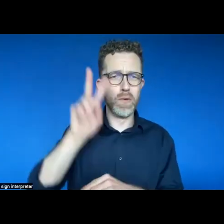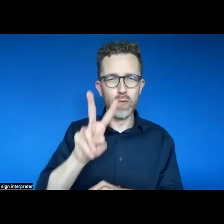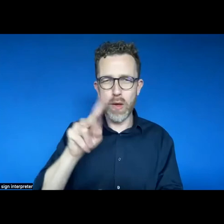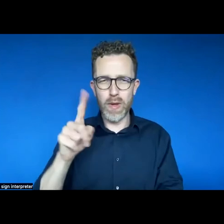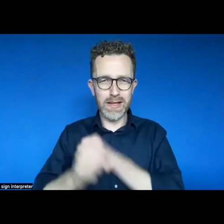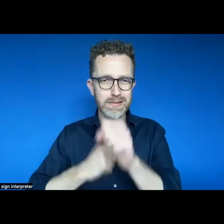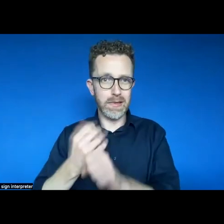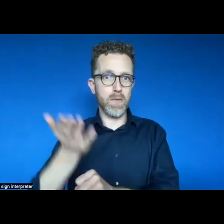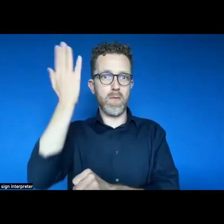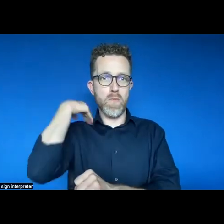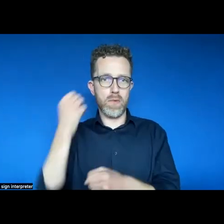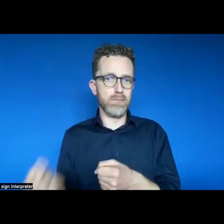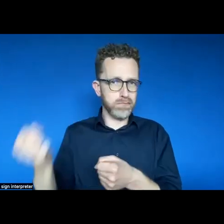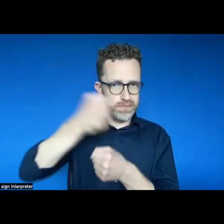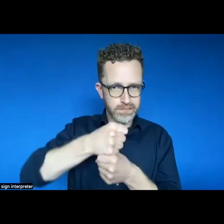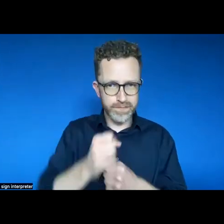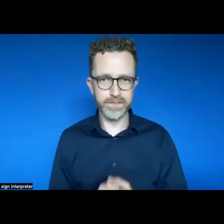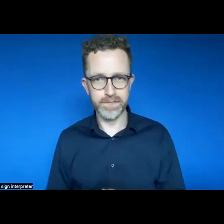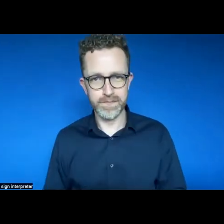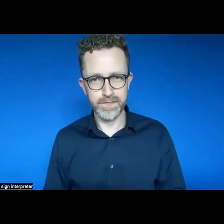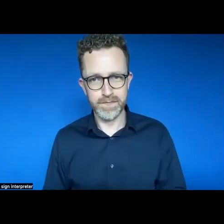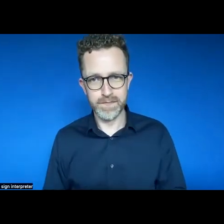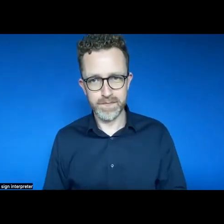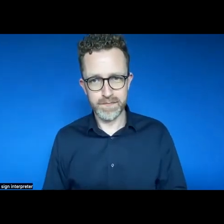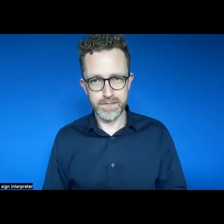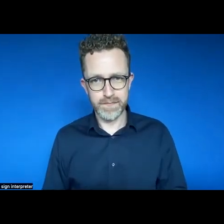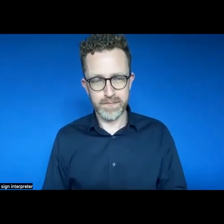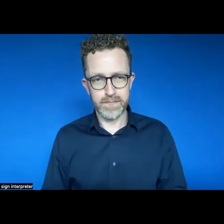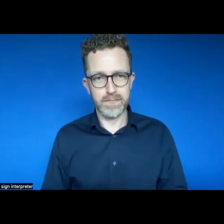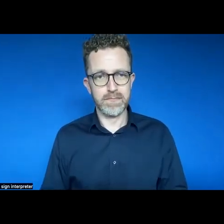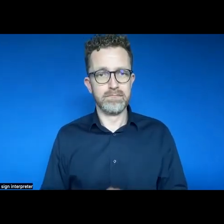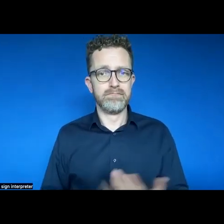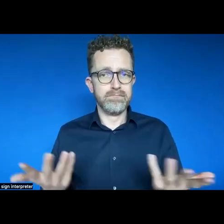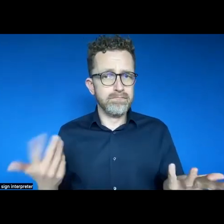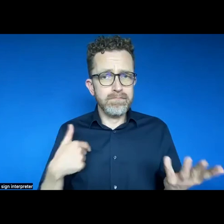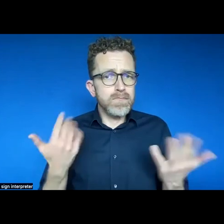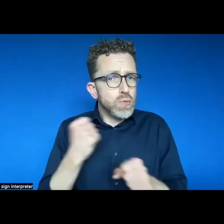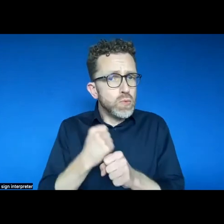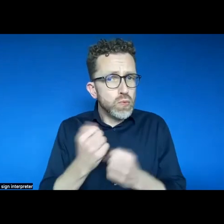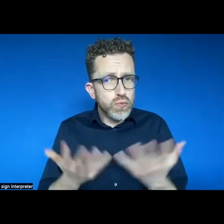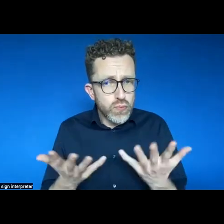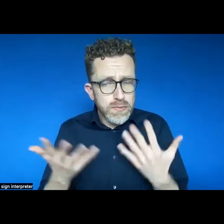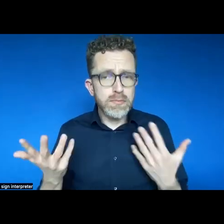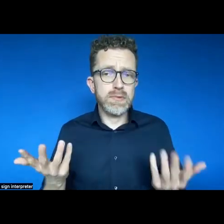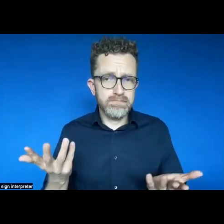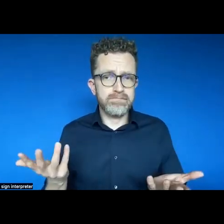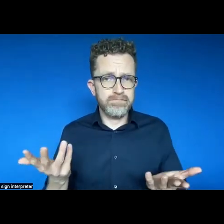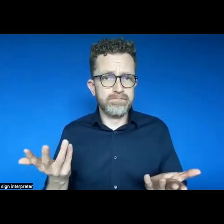We are a service organization. We provide social services in